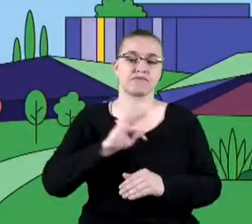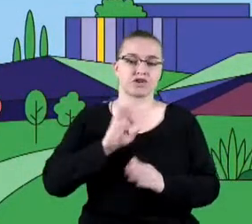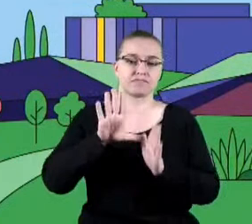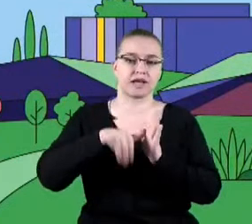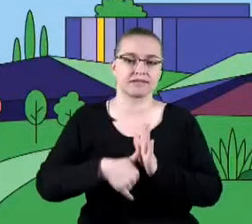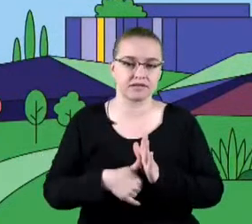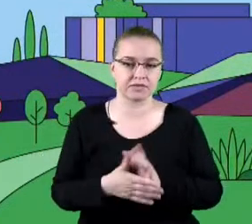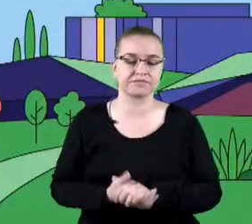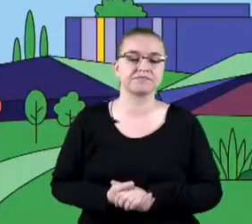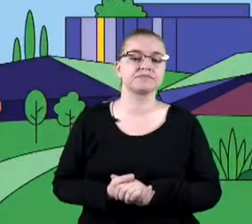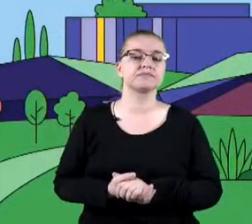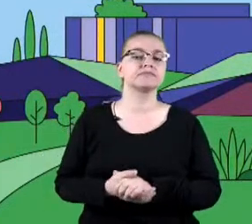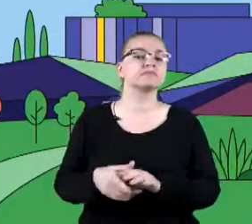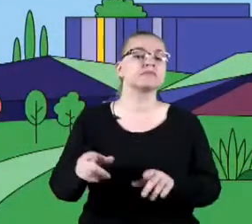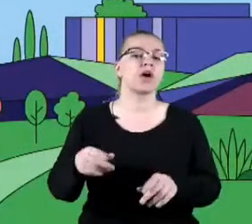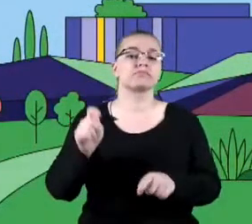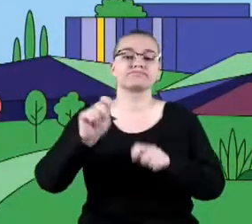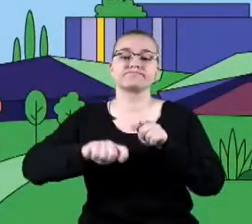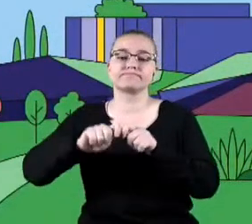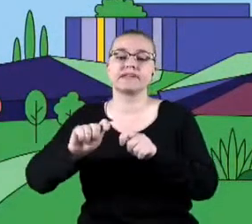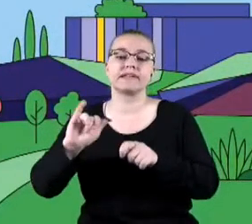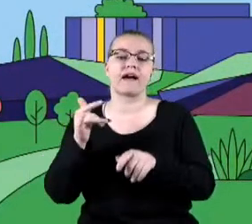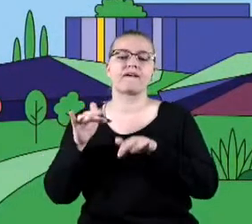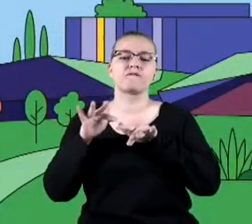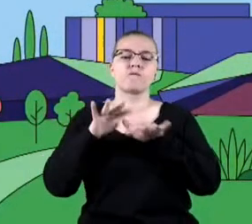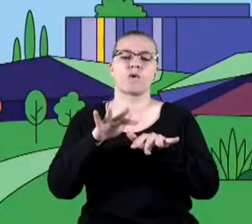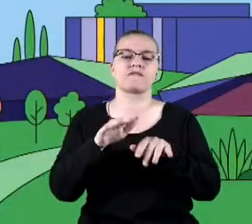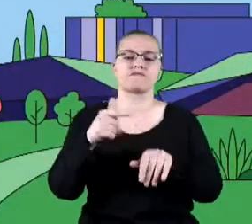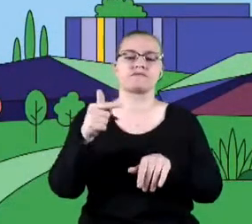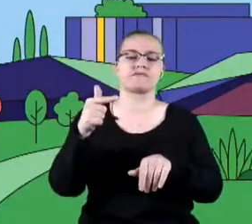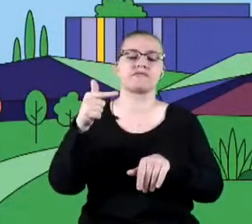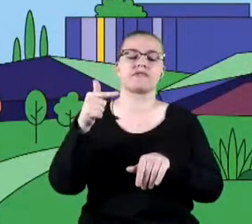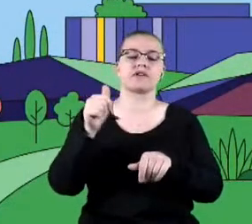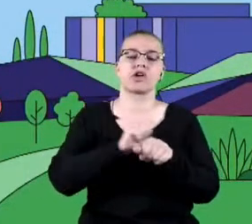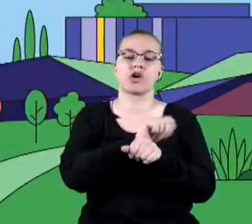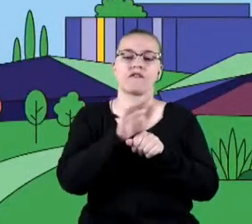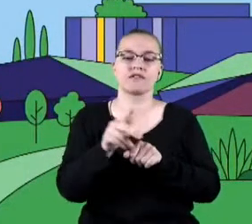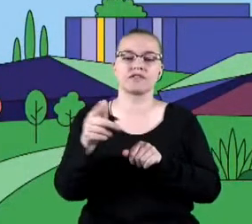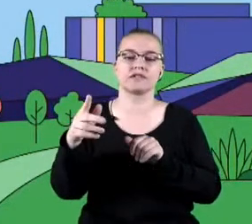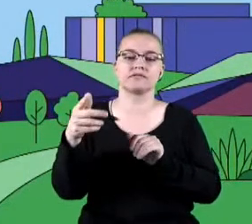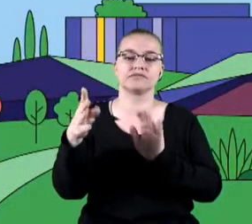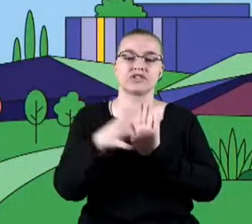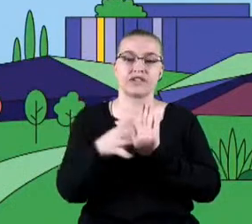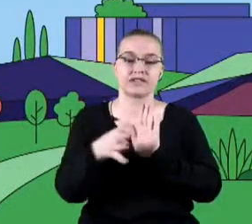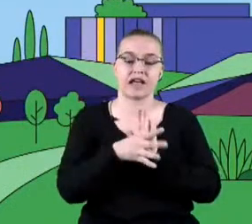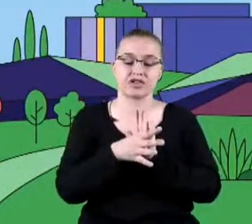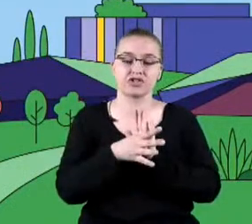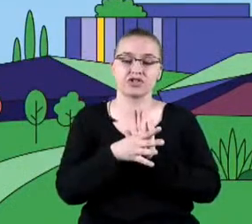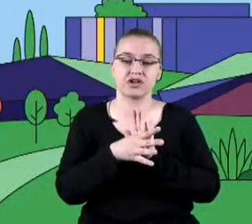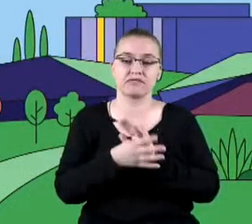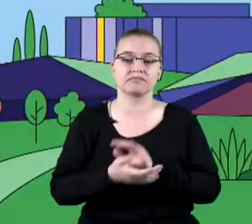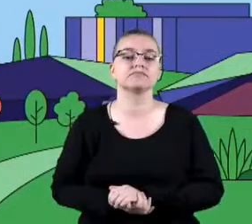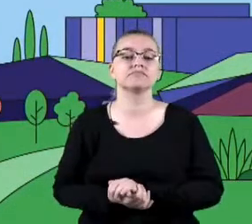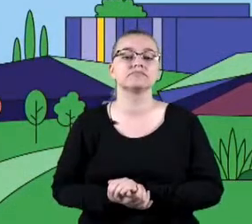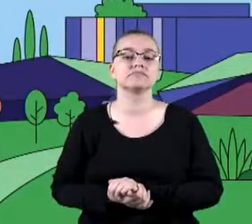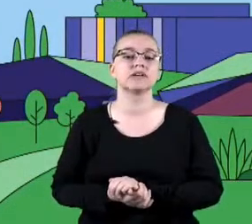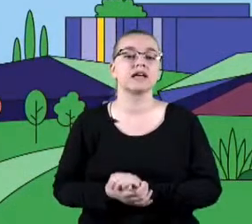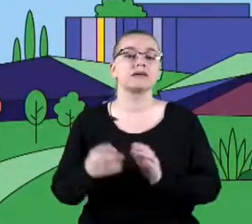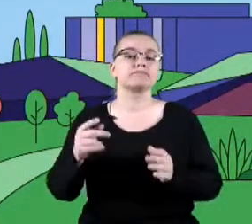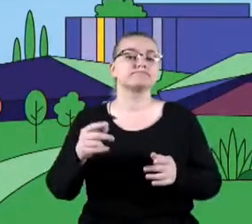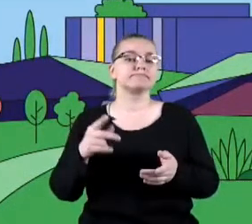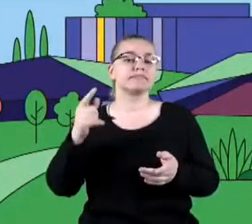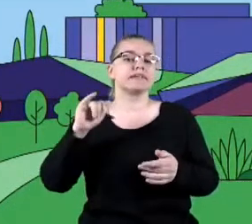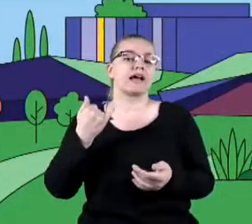of COVID-19, to identify and prioritize strategies and action for economic reactivation and